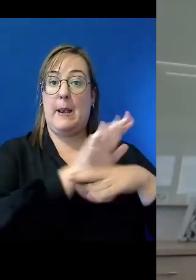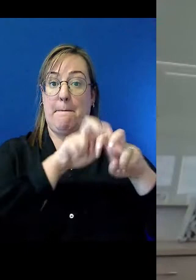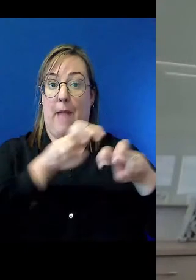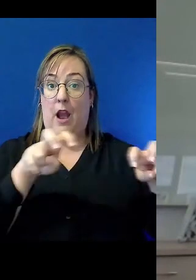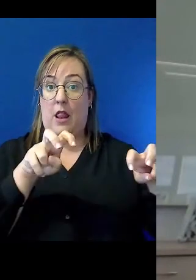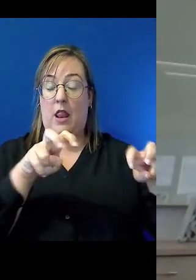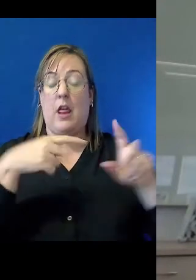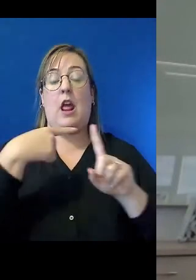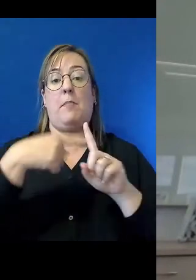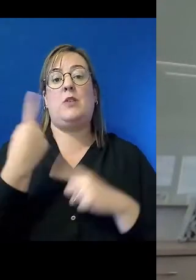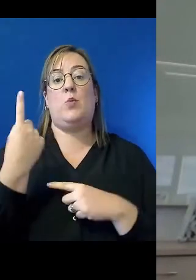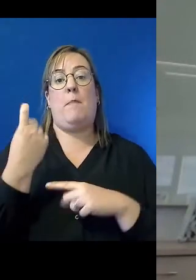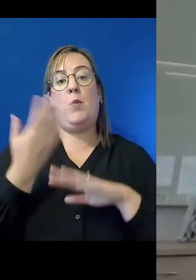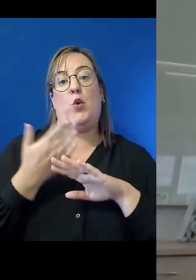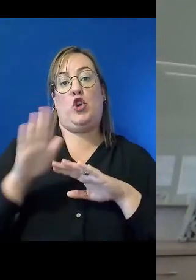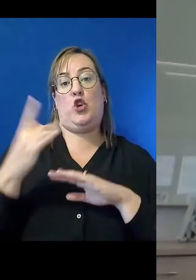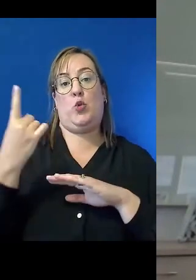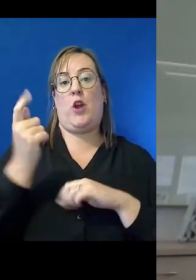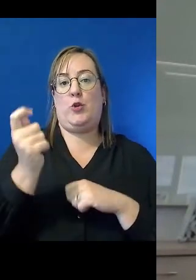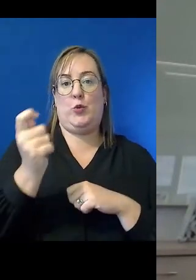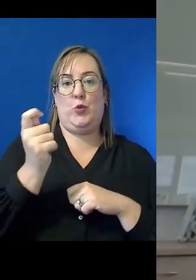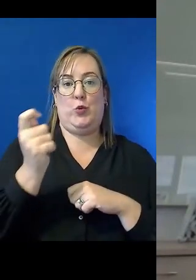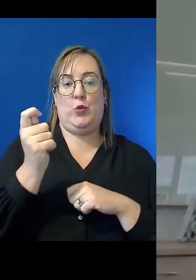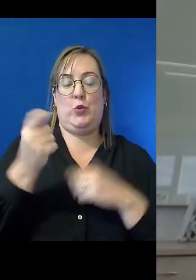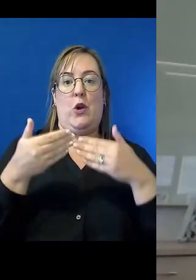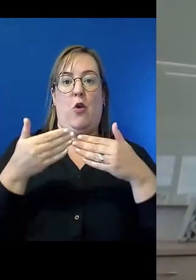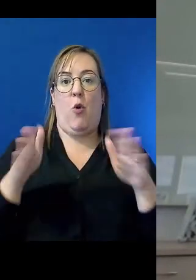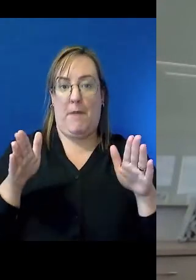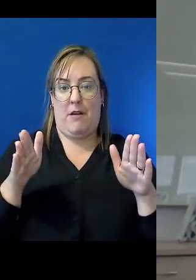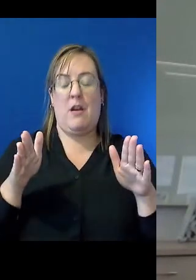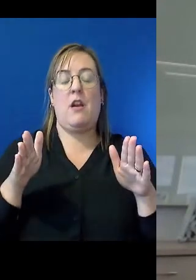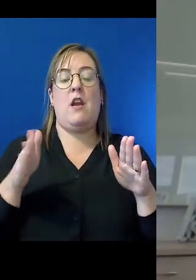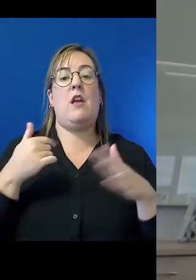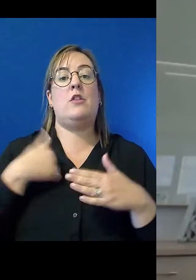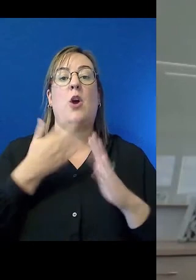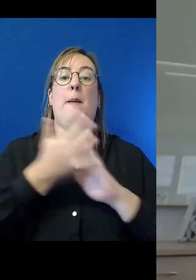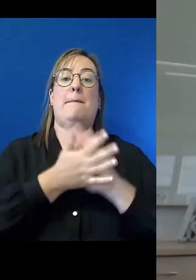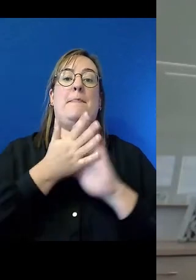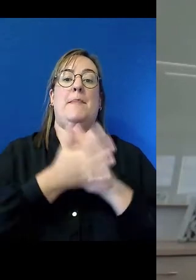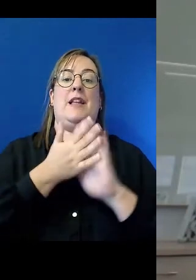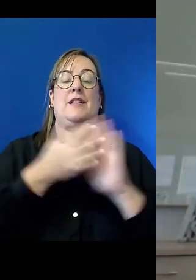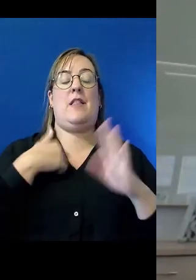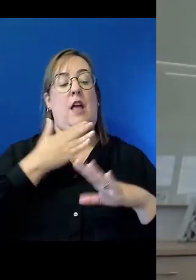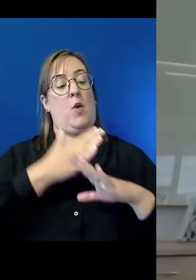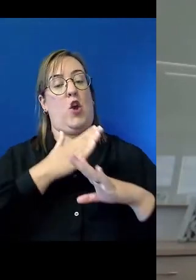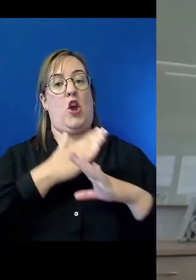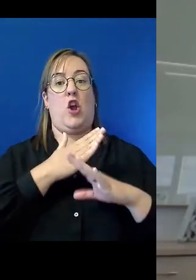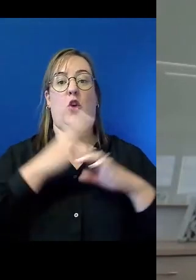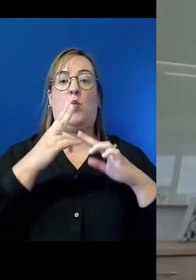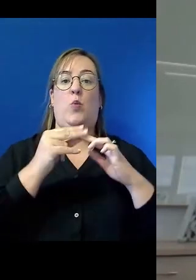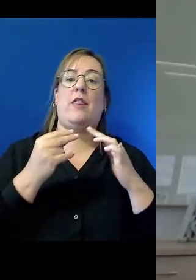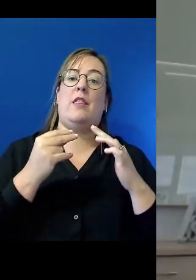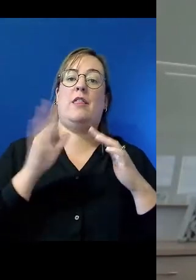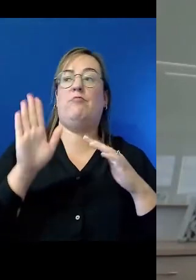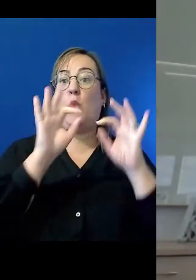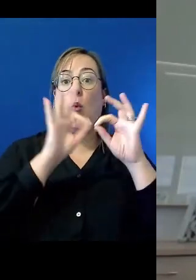in one of our districts. And our intention is to go to 40 panels across the country. working with key organisations that have